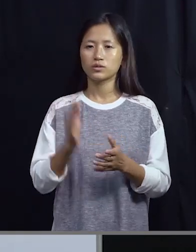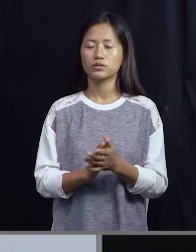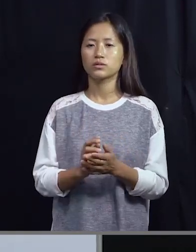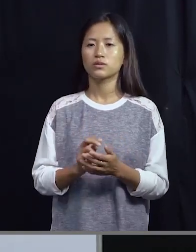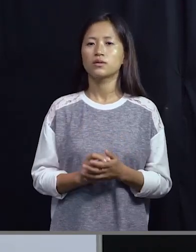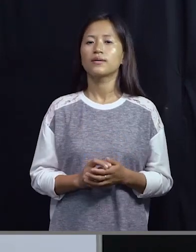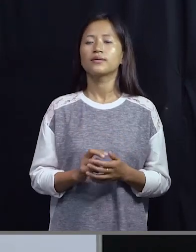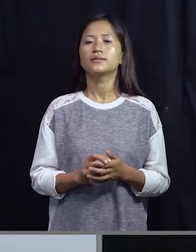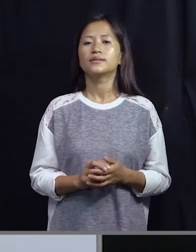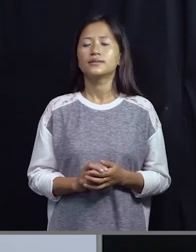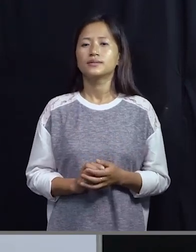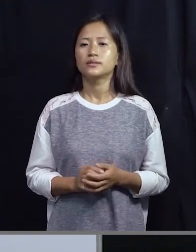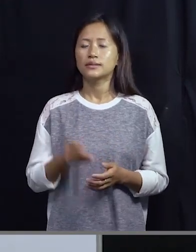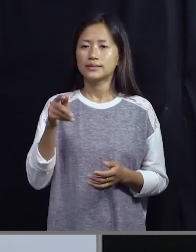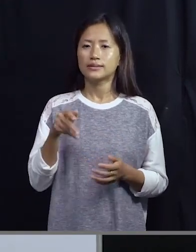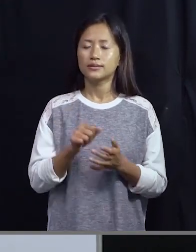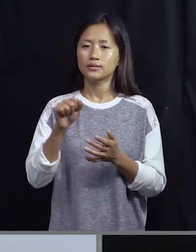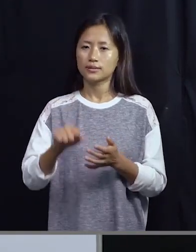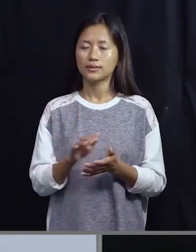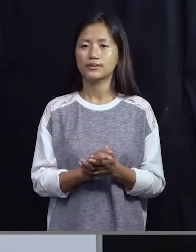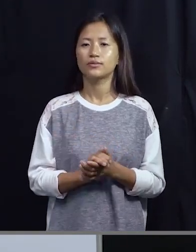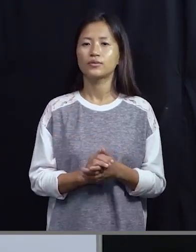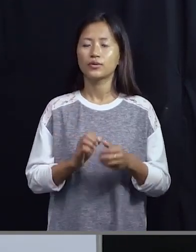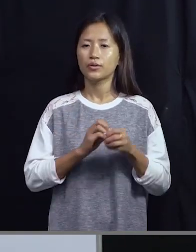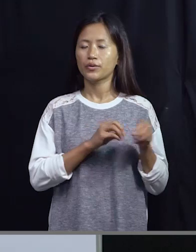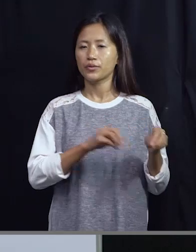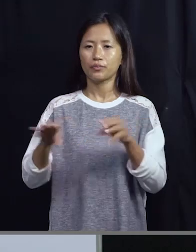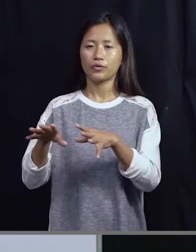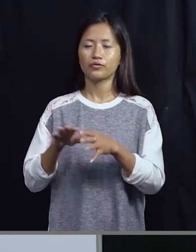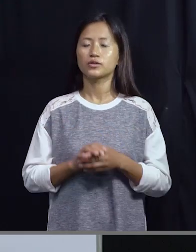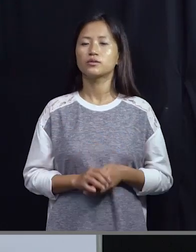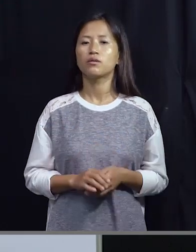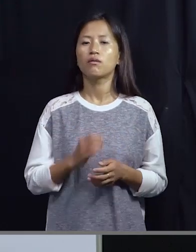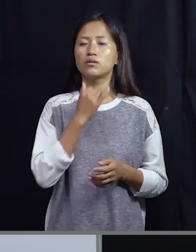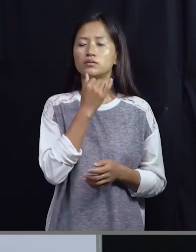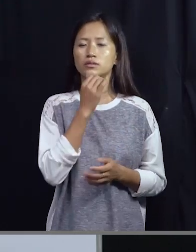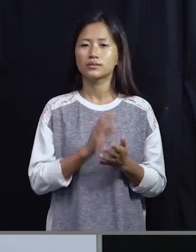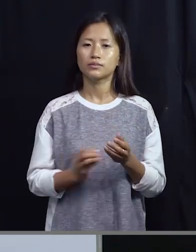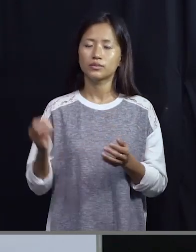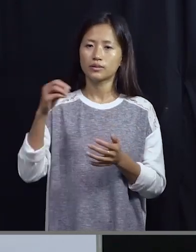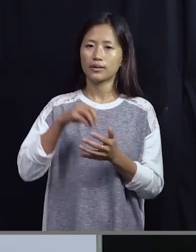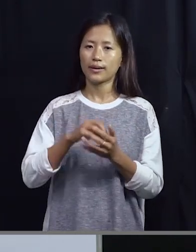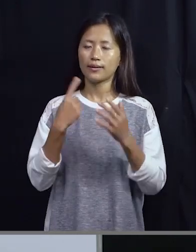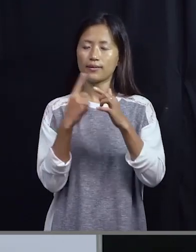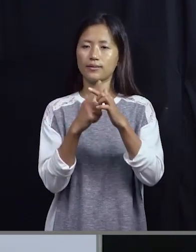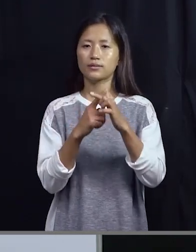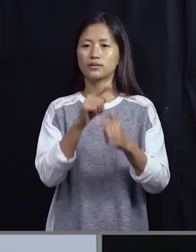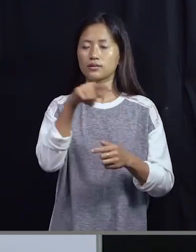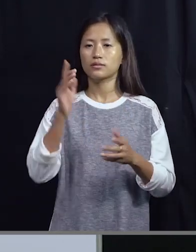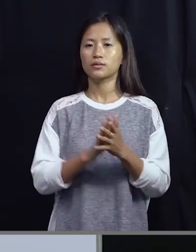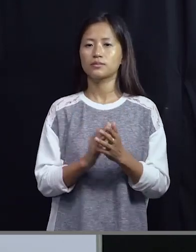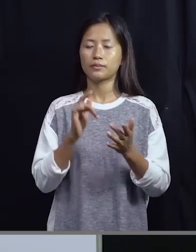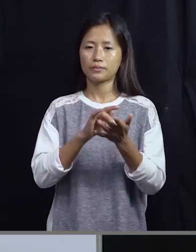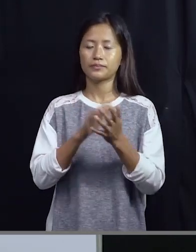and exonucleus. It can remove the wrong base and subsequently it can add the correct base pairs.